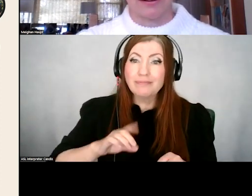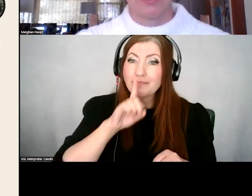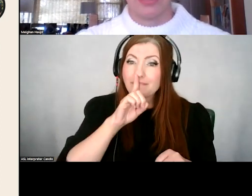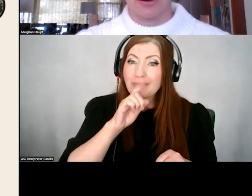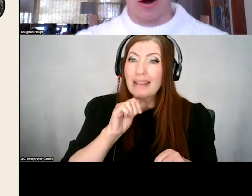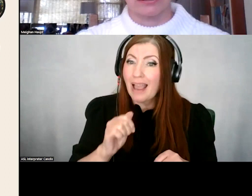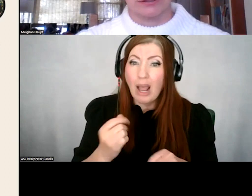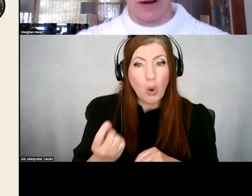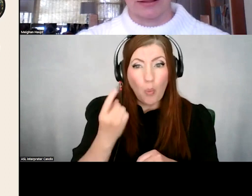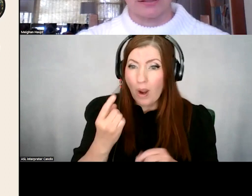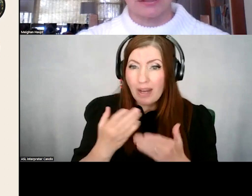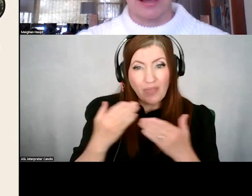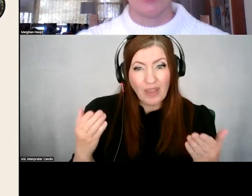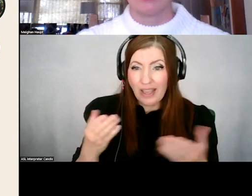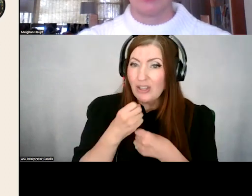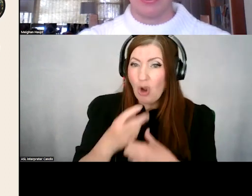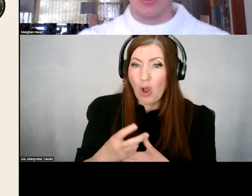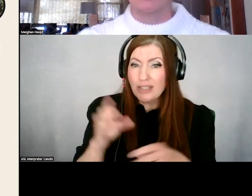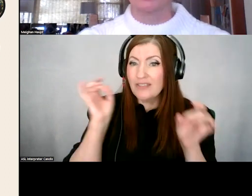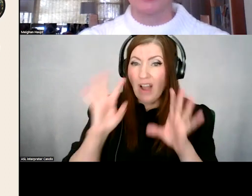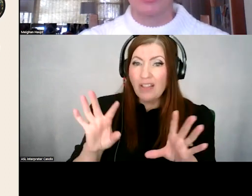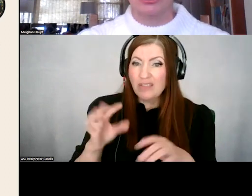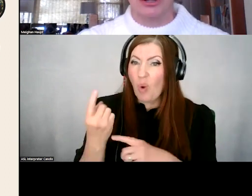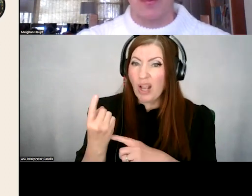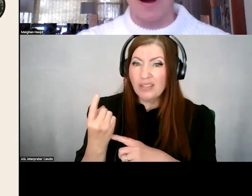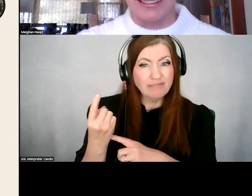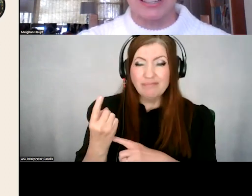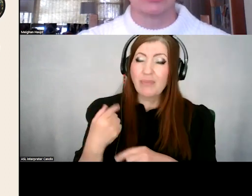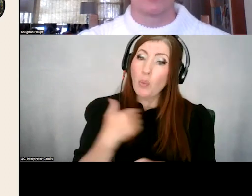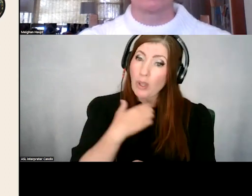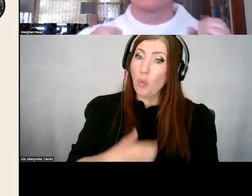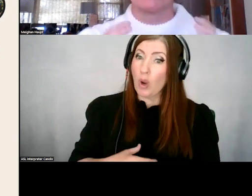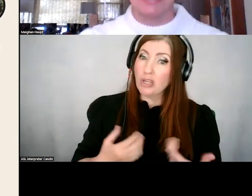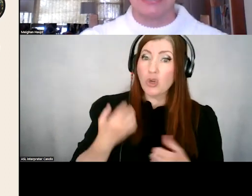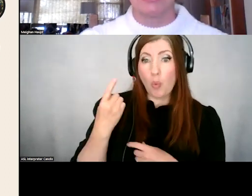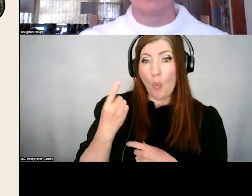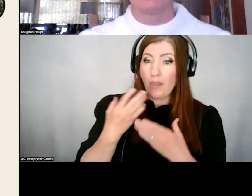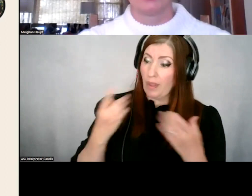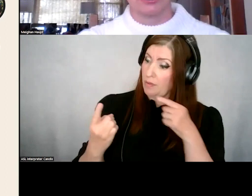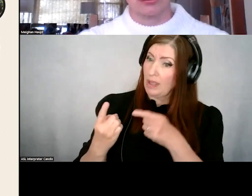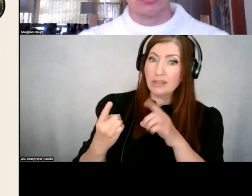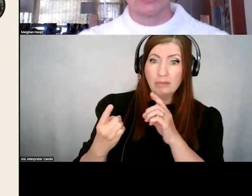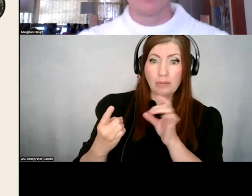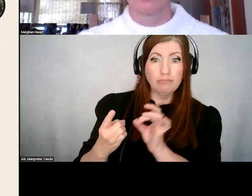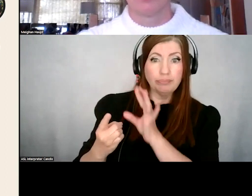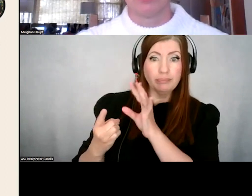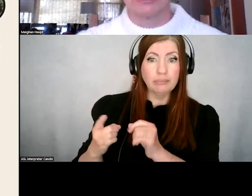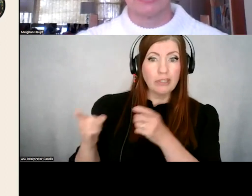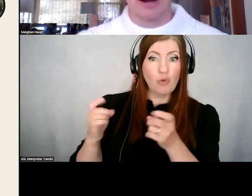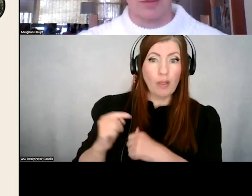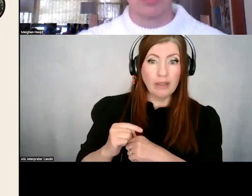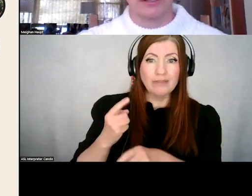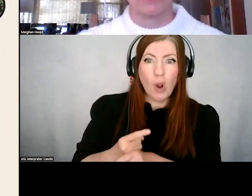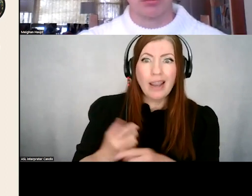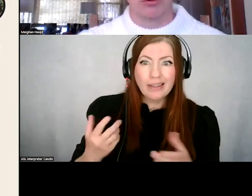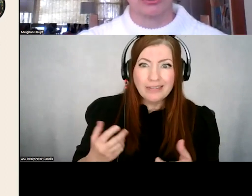thing that causes violence, and that how much we wish there was, so we could just contain it and control it. We really need